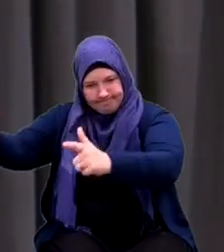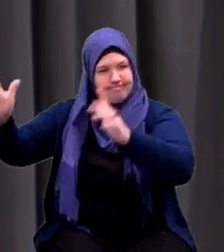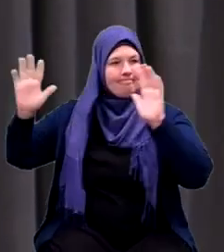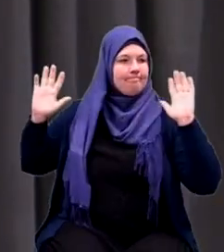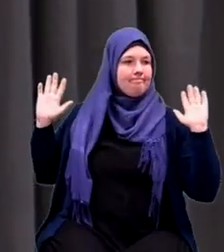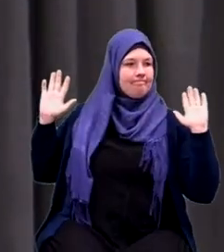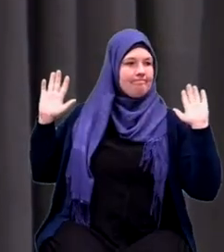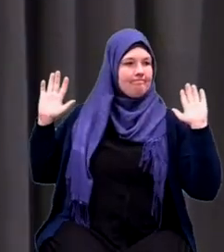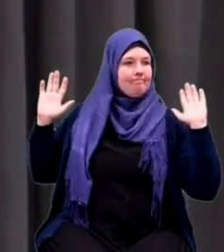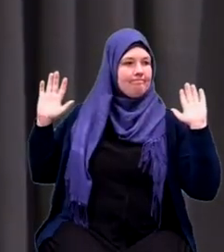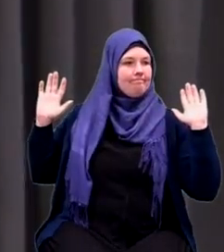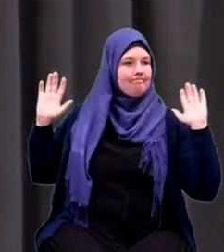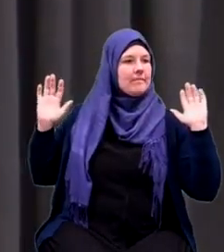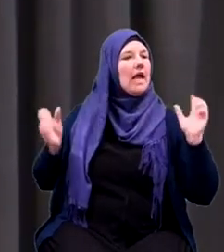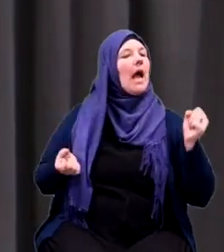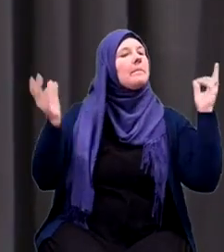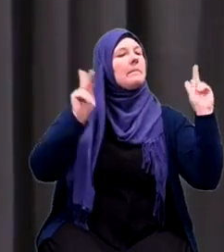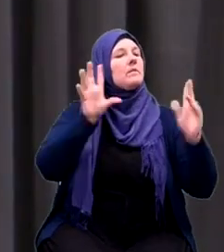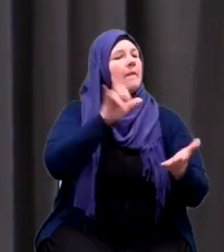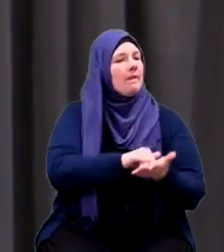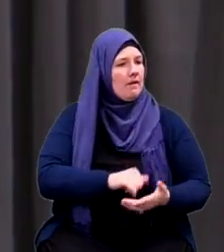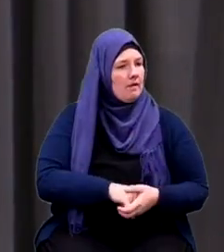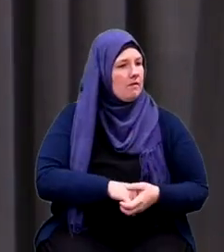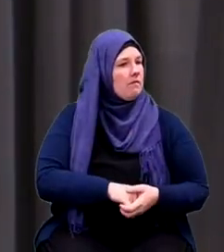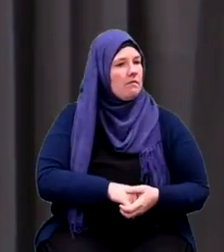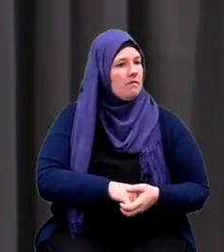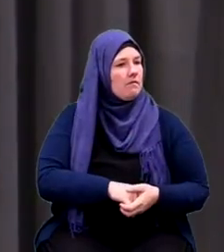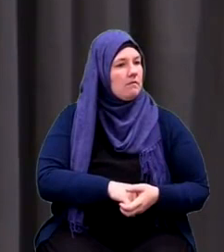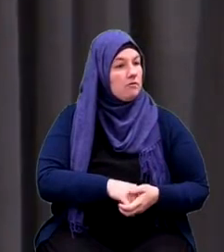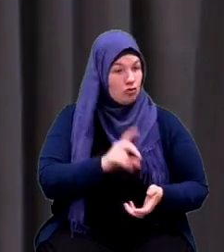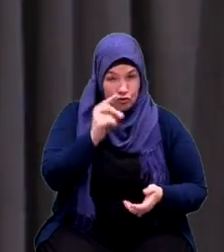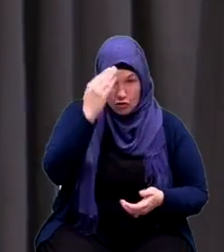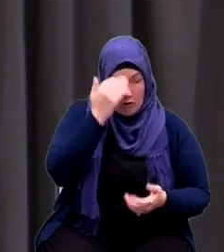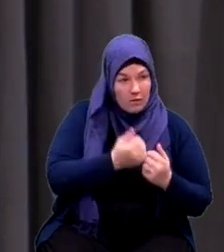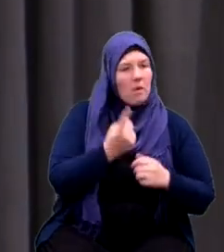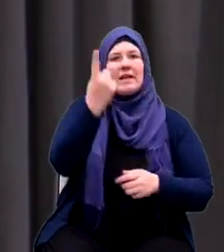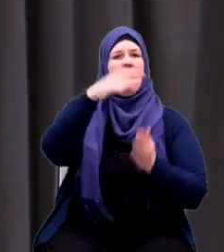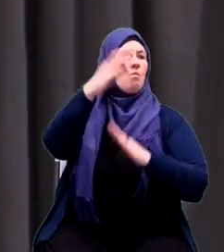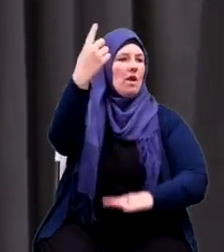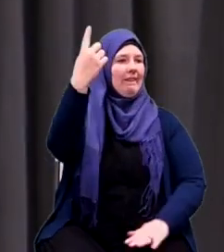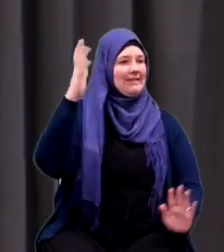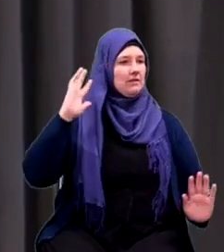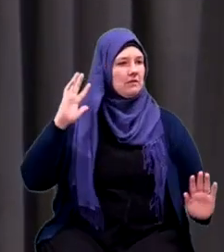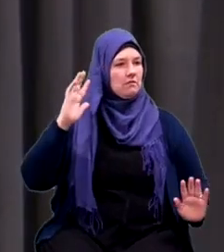I'm sure we can only count one. Do you know anyone else?